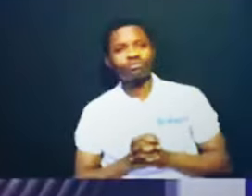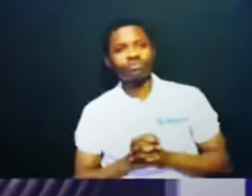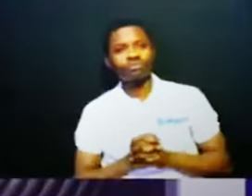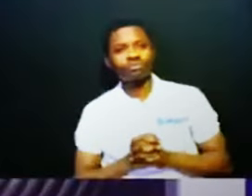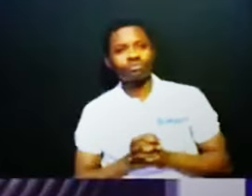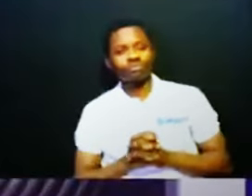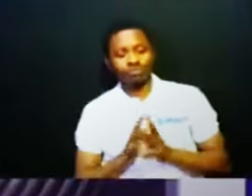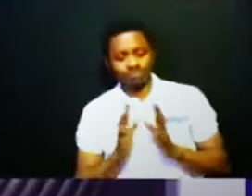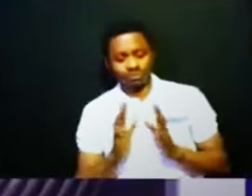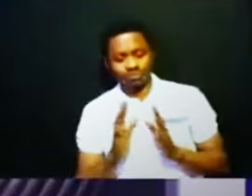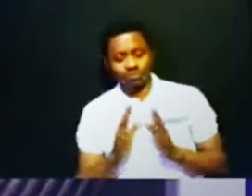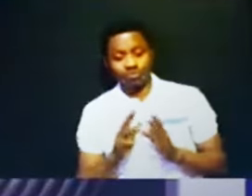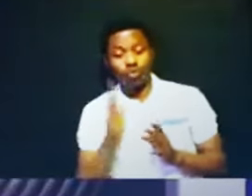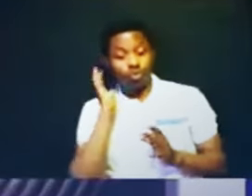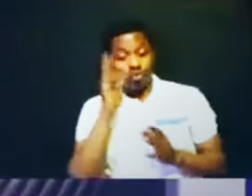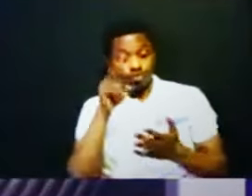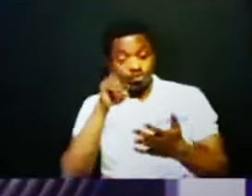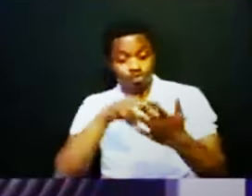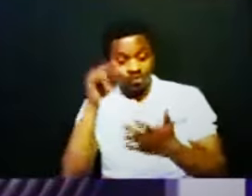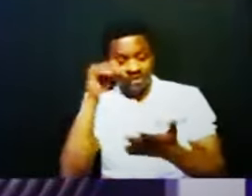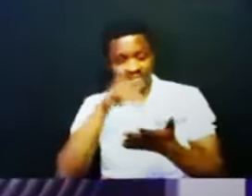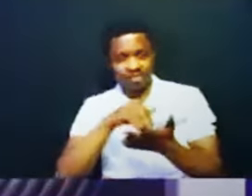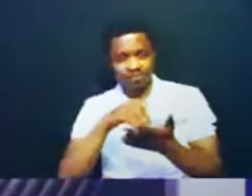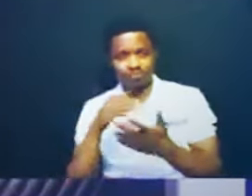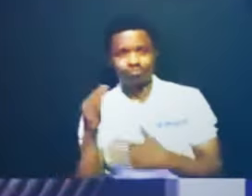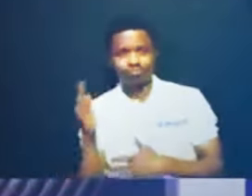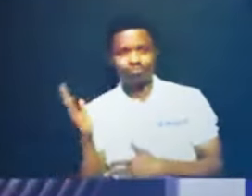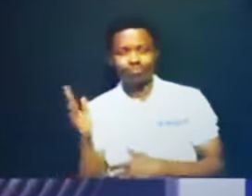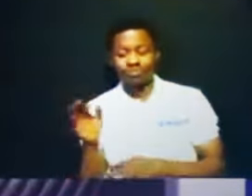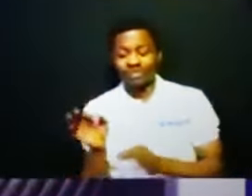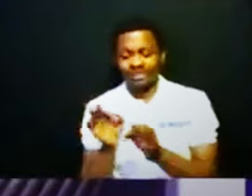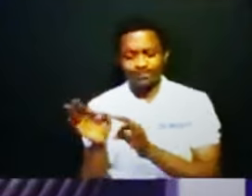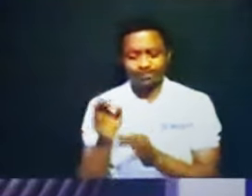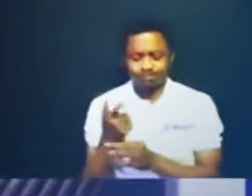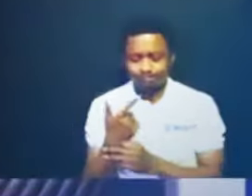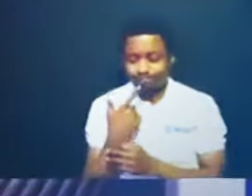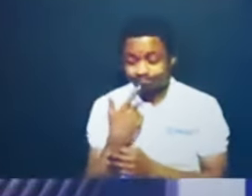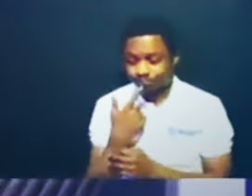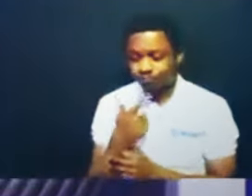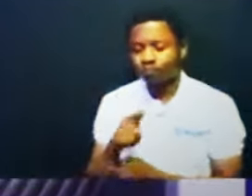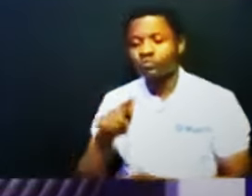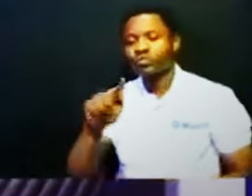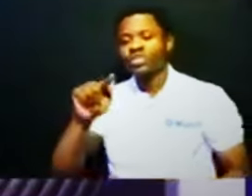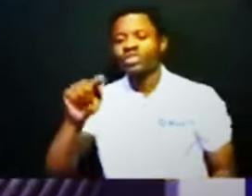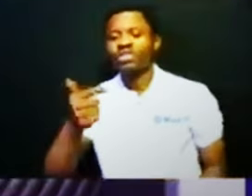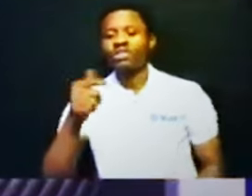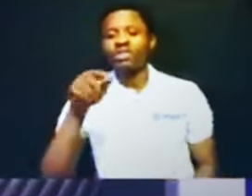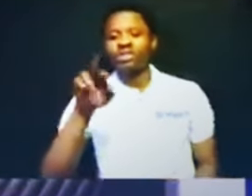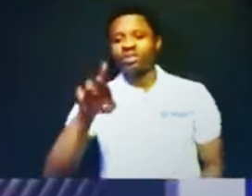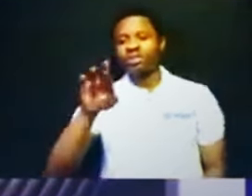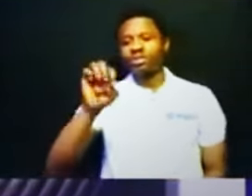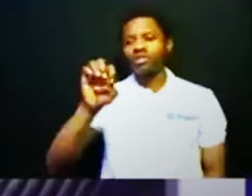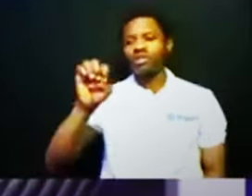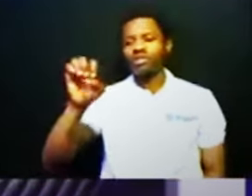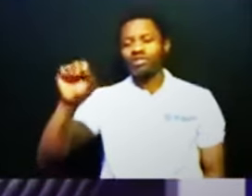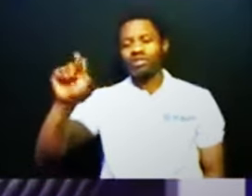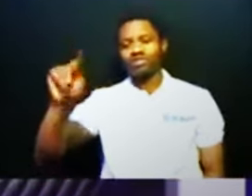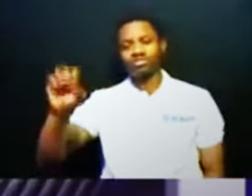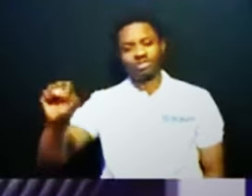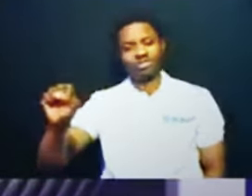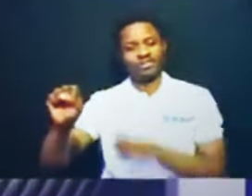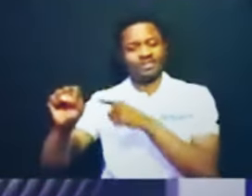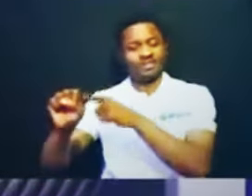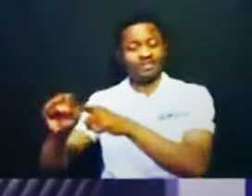Now, take the scripture again, but let me give you this background. The Greeks and the people living in